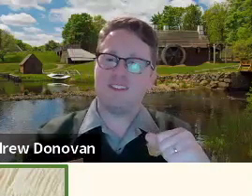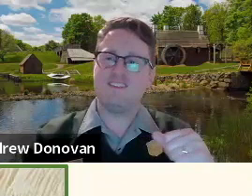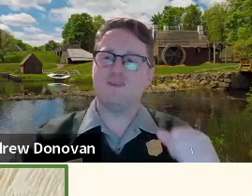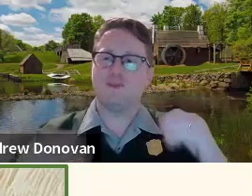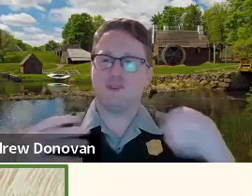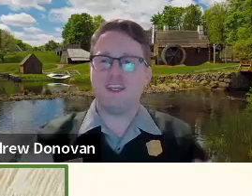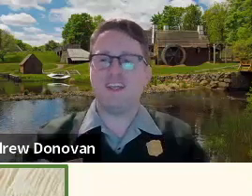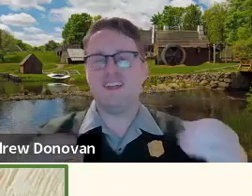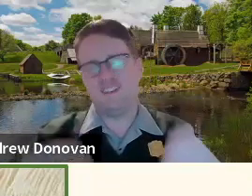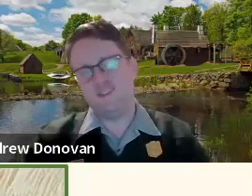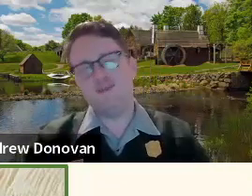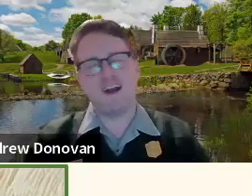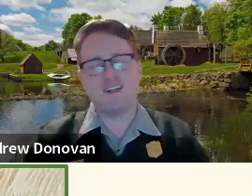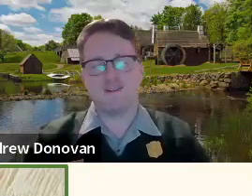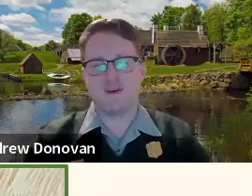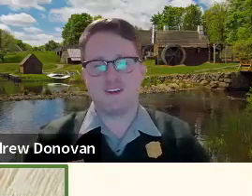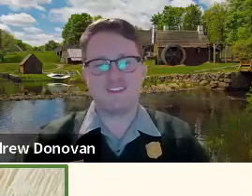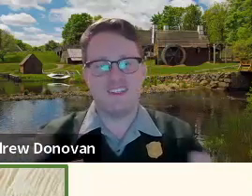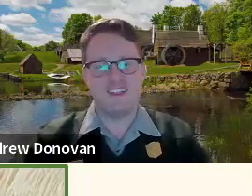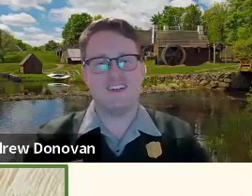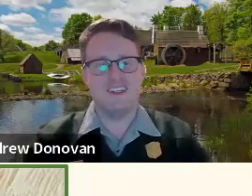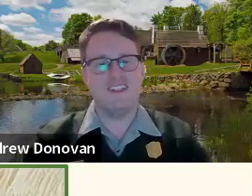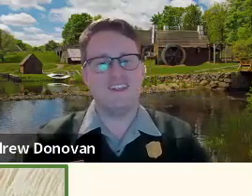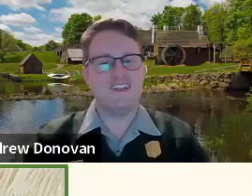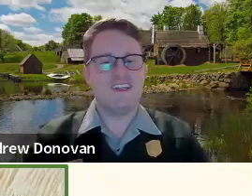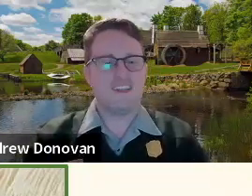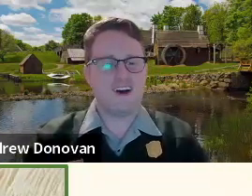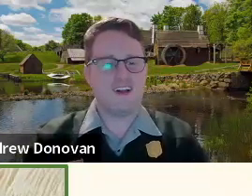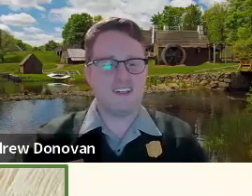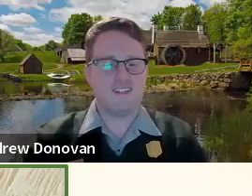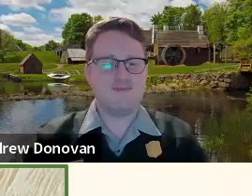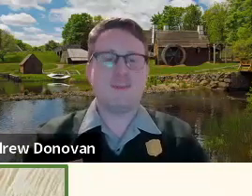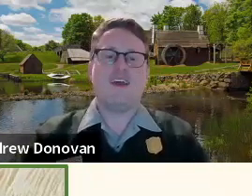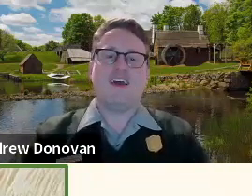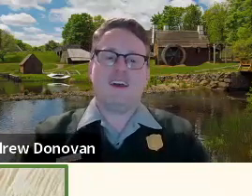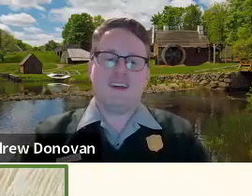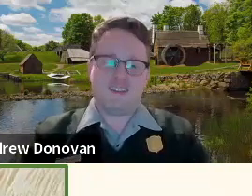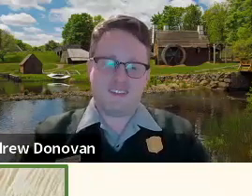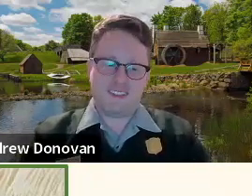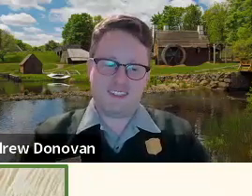best person to create a new ironworks here in the colony.